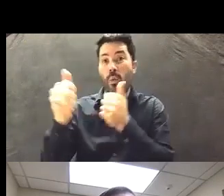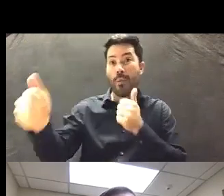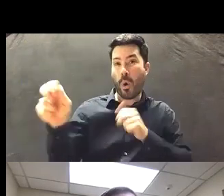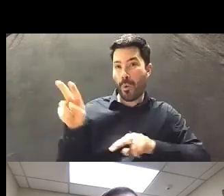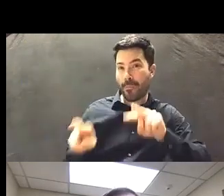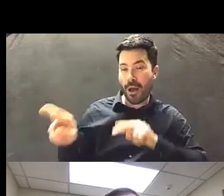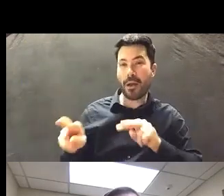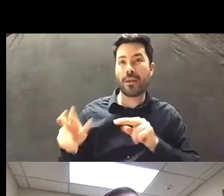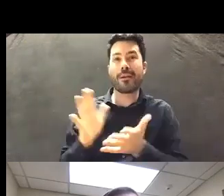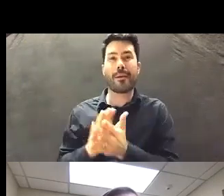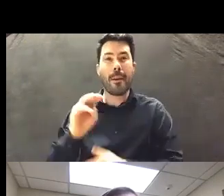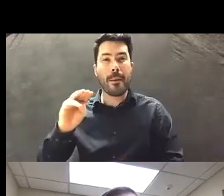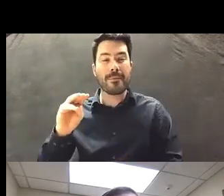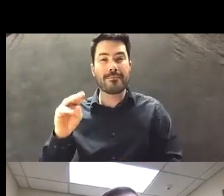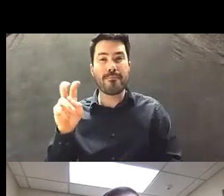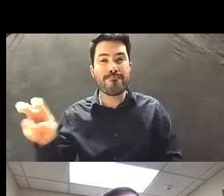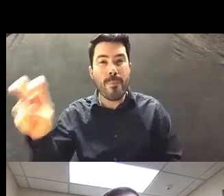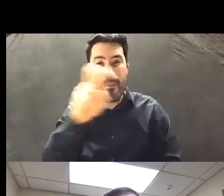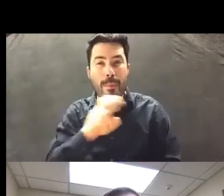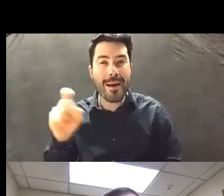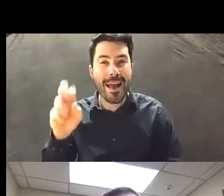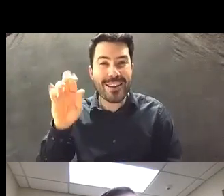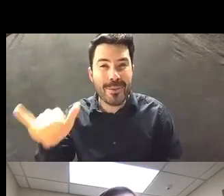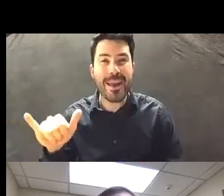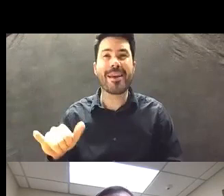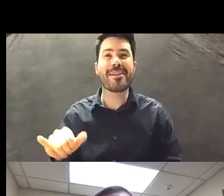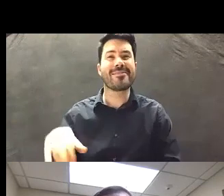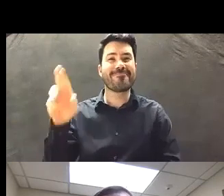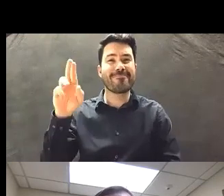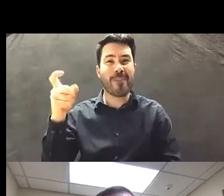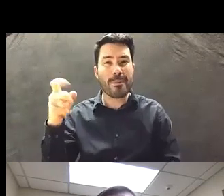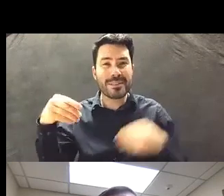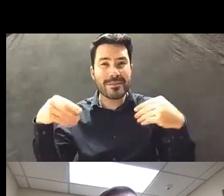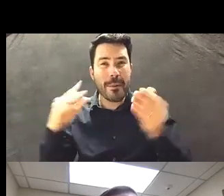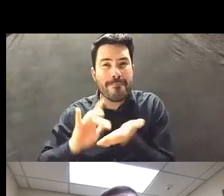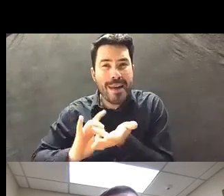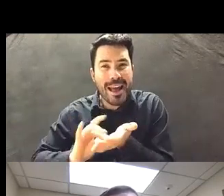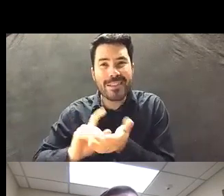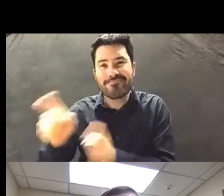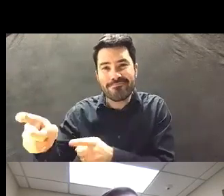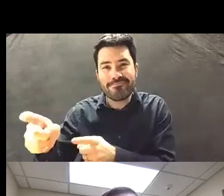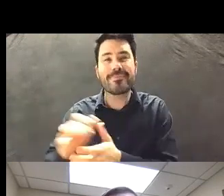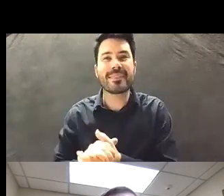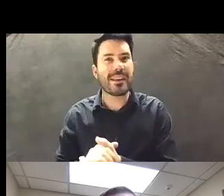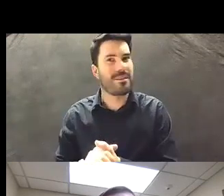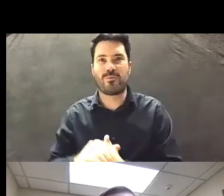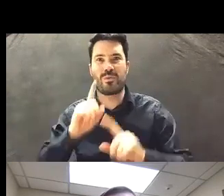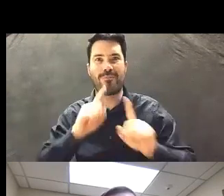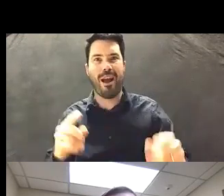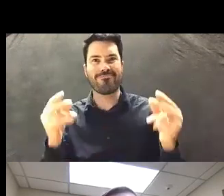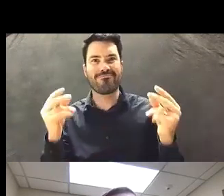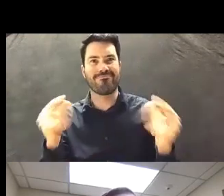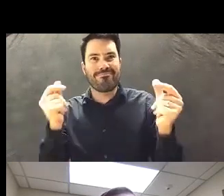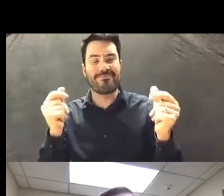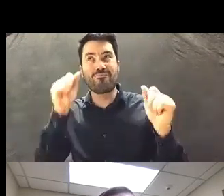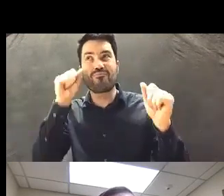mobile x-rays, and pharmacy medications. And the response across our organization has been incredible. Already, we've had at least